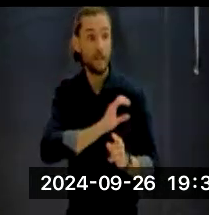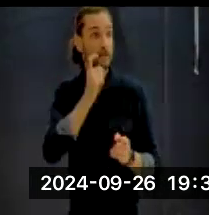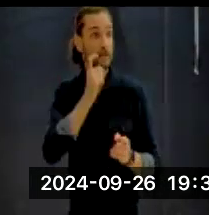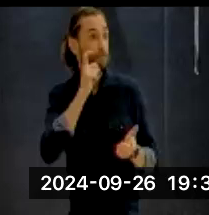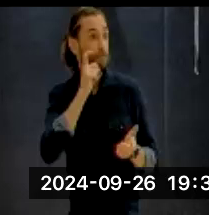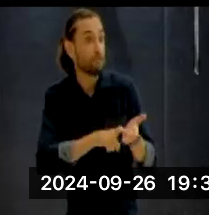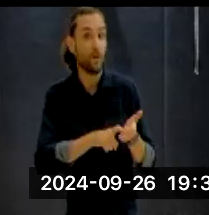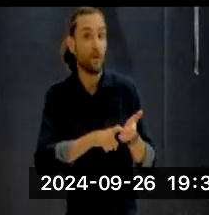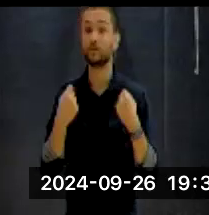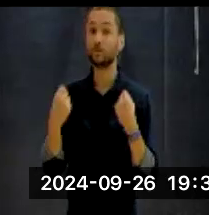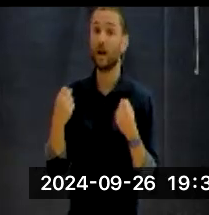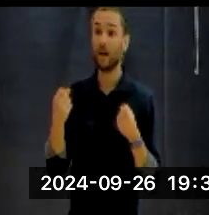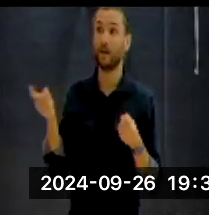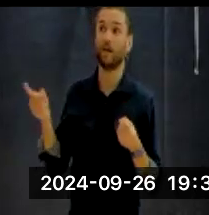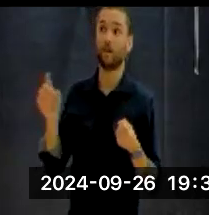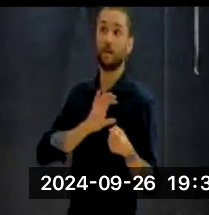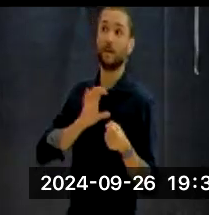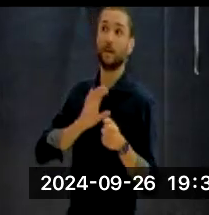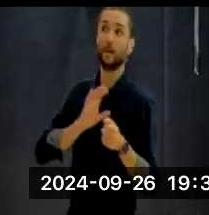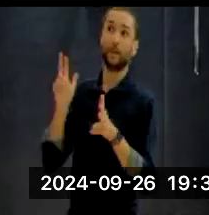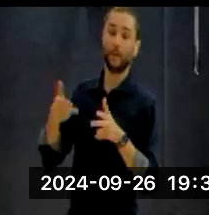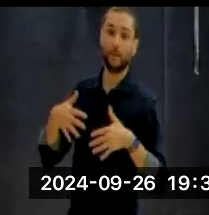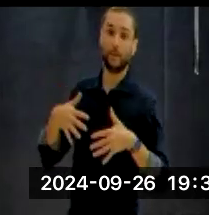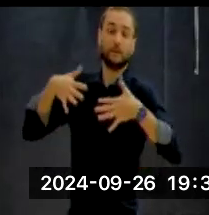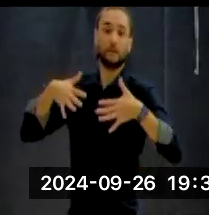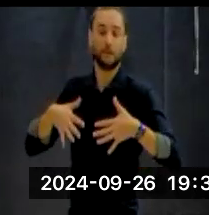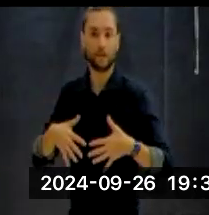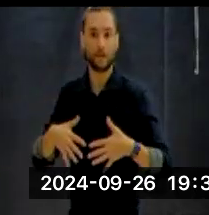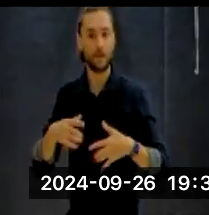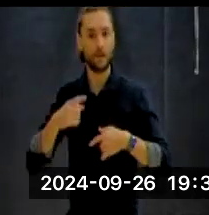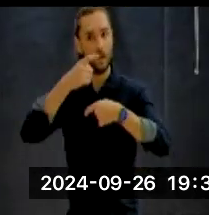driving, has brought up these issues that were not